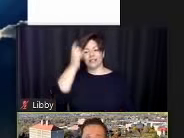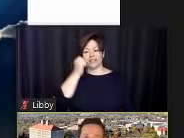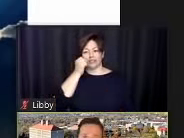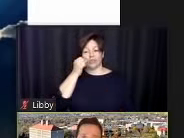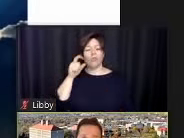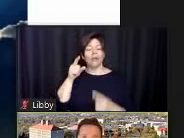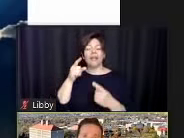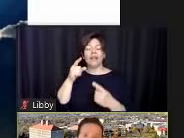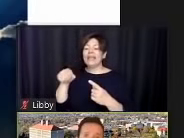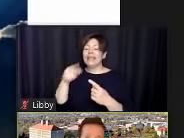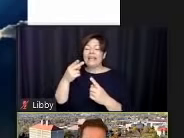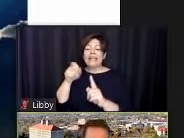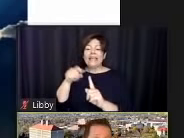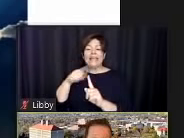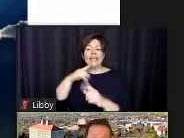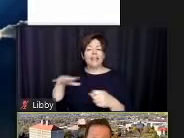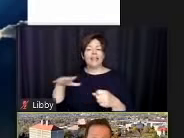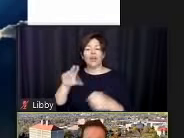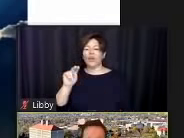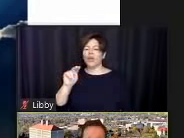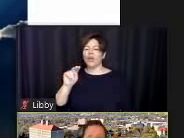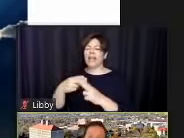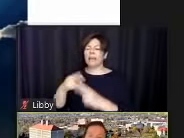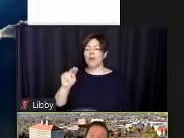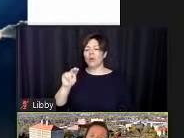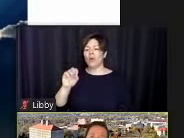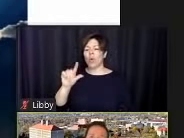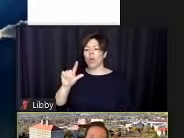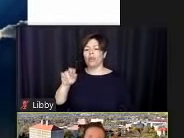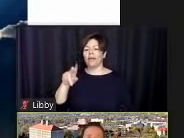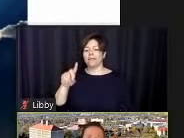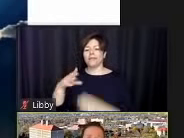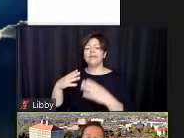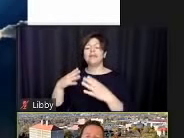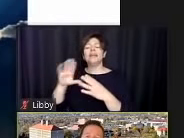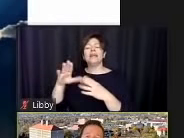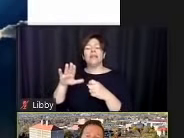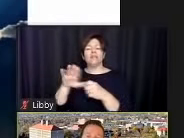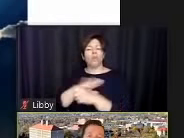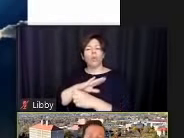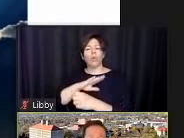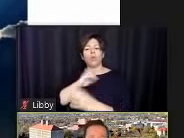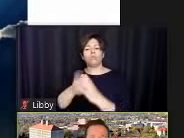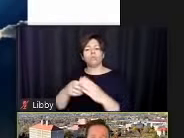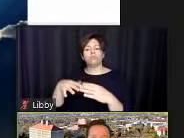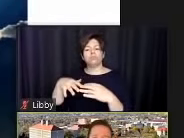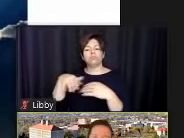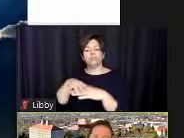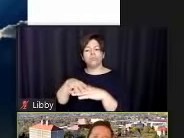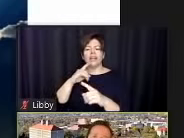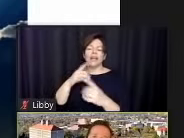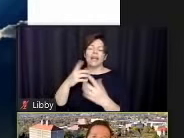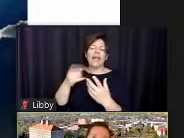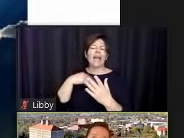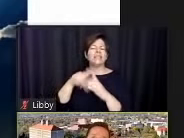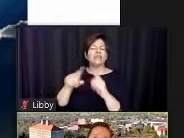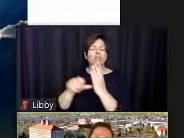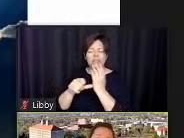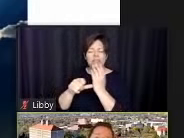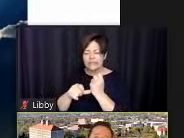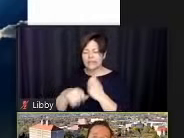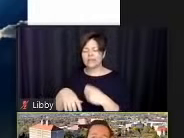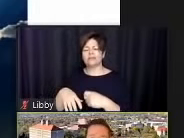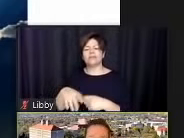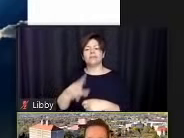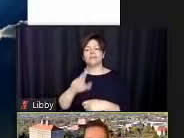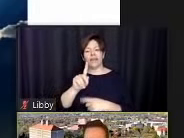included to a degree. And when I say to a degree, he went out and had some resource assistance throughout his